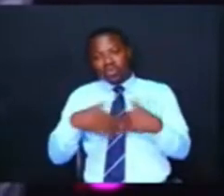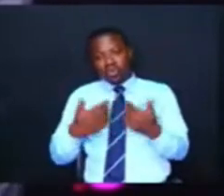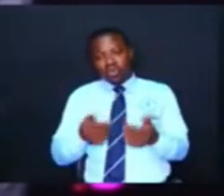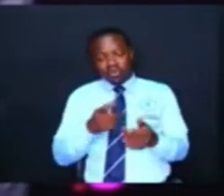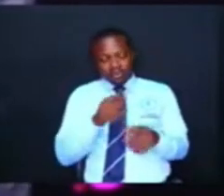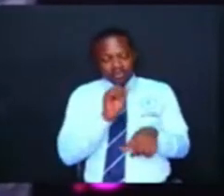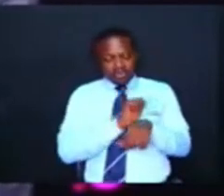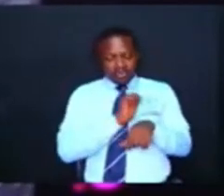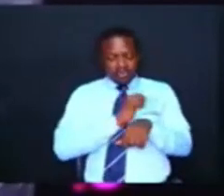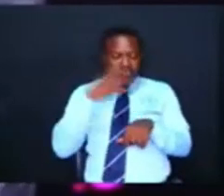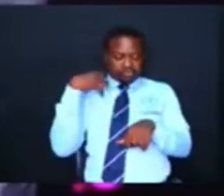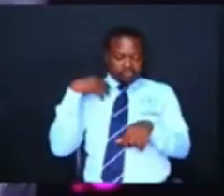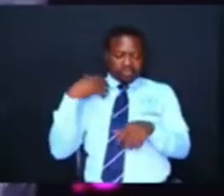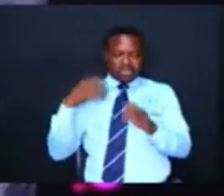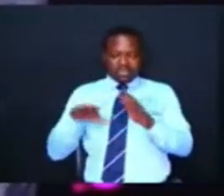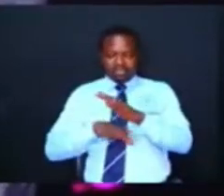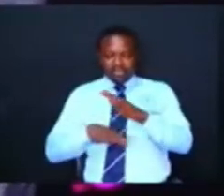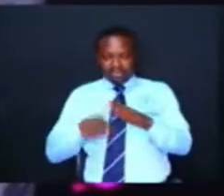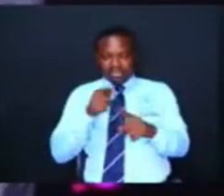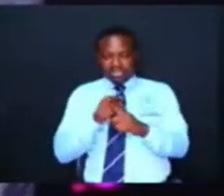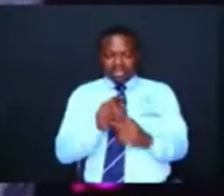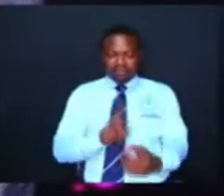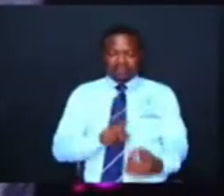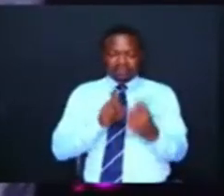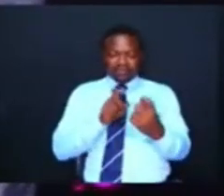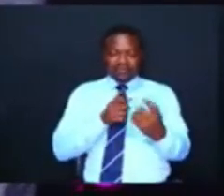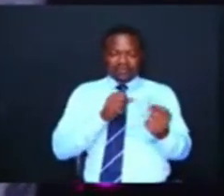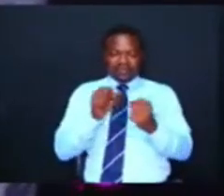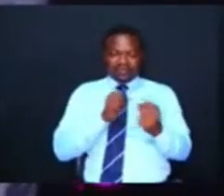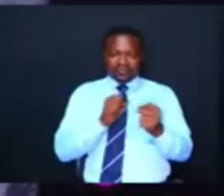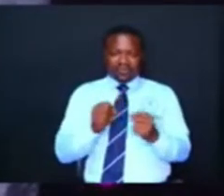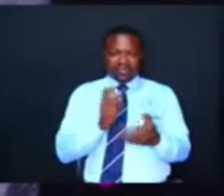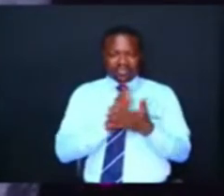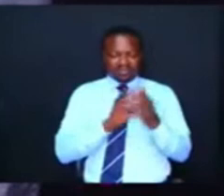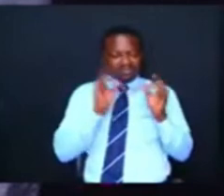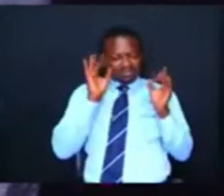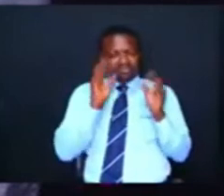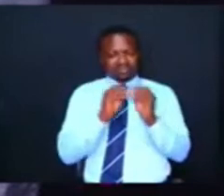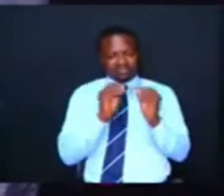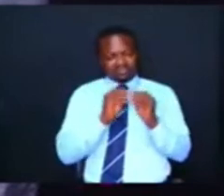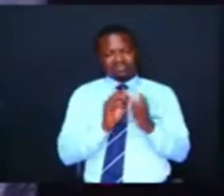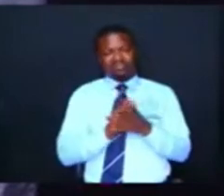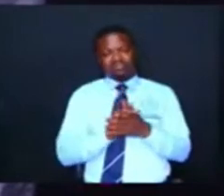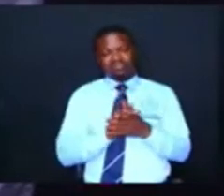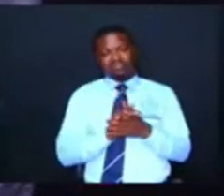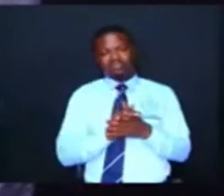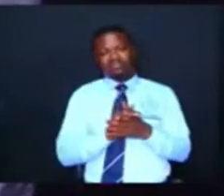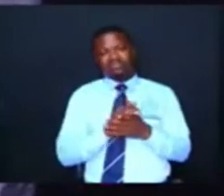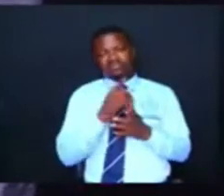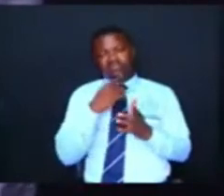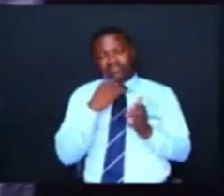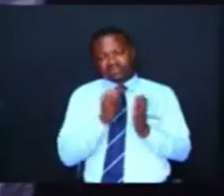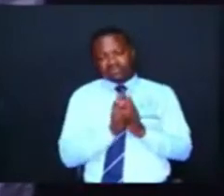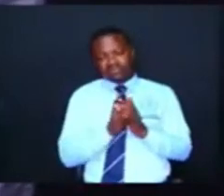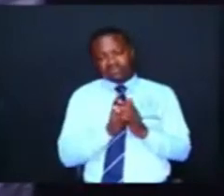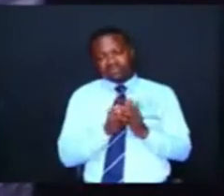Bible says, like one from whom people hide their face, he was despised.